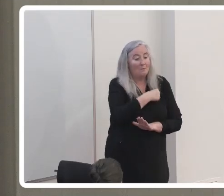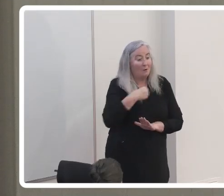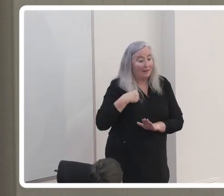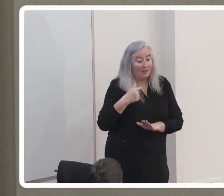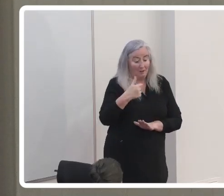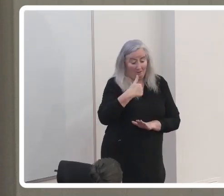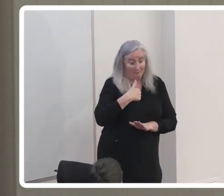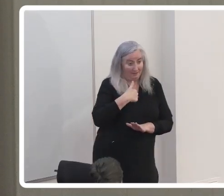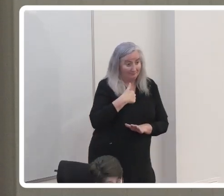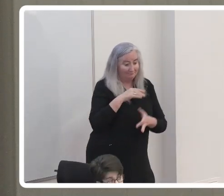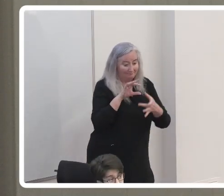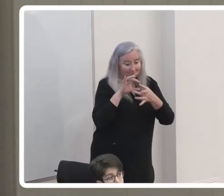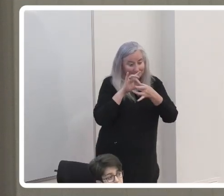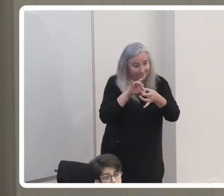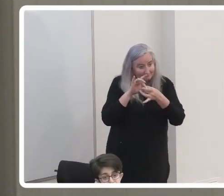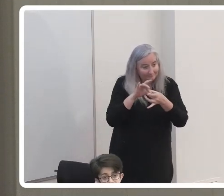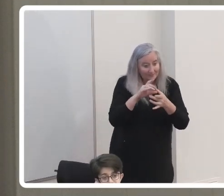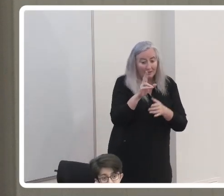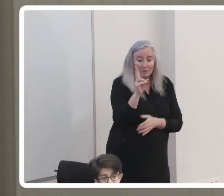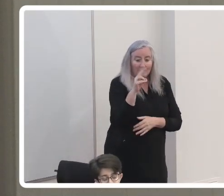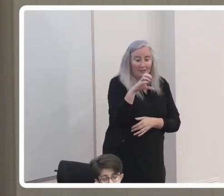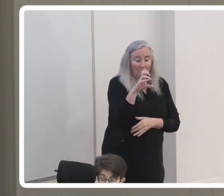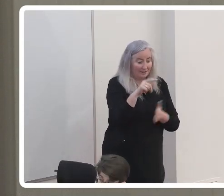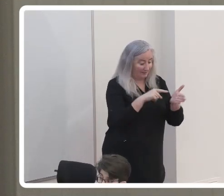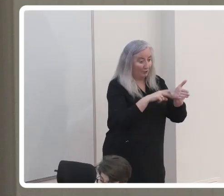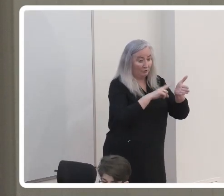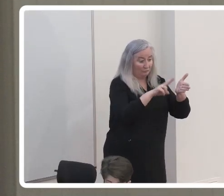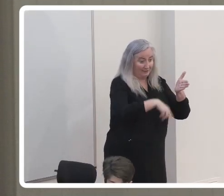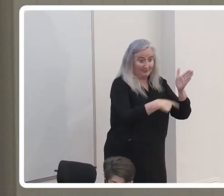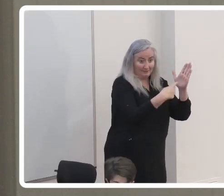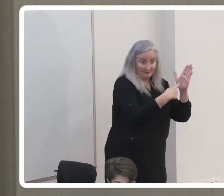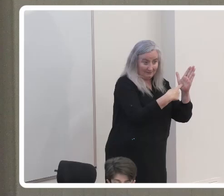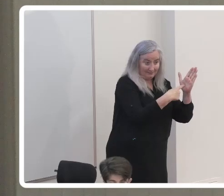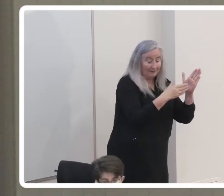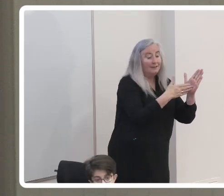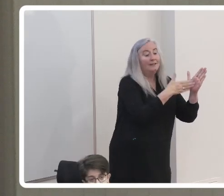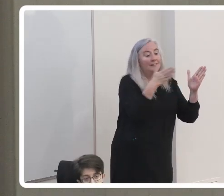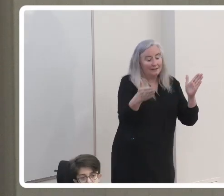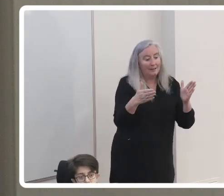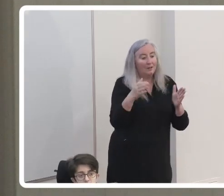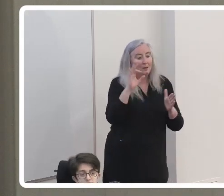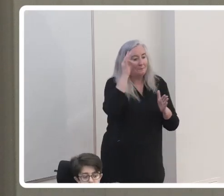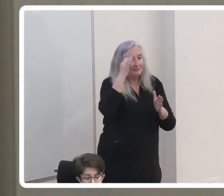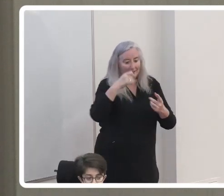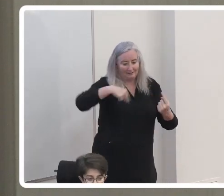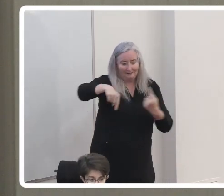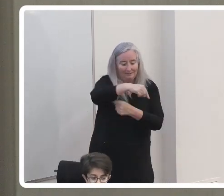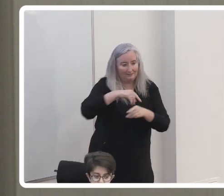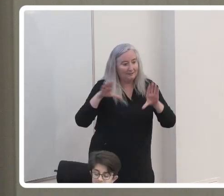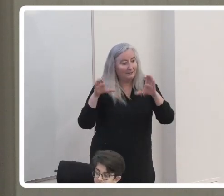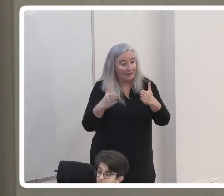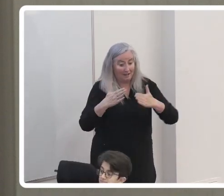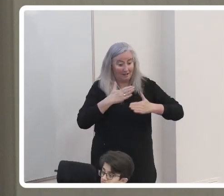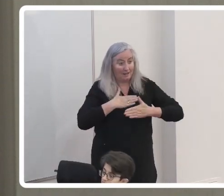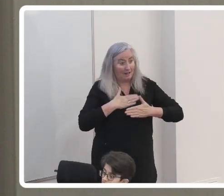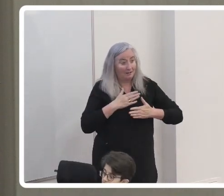involved engaging with the CRPD as a treaty, as well as the CRPD committee as its governing body. From our perspective,